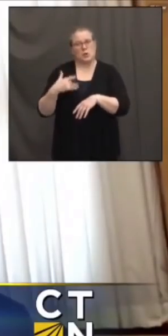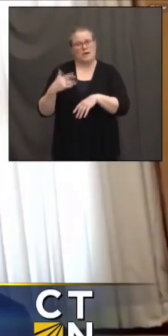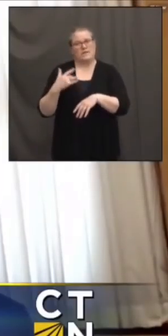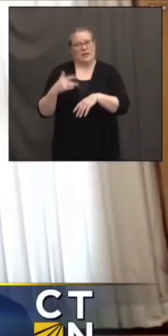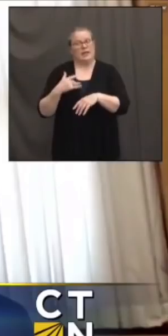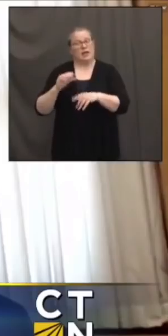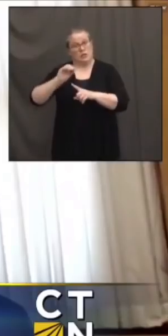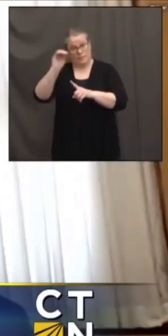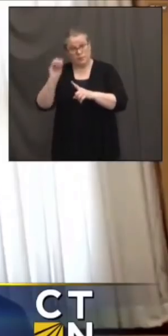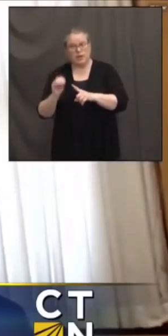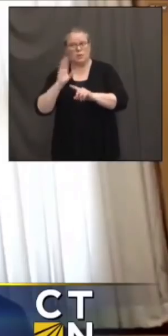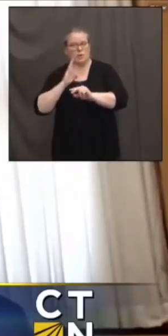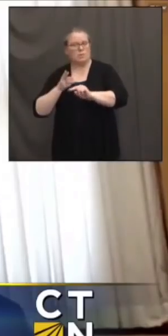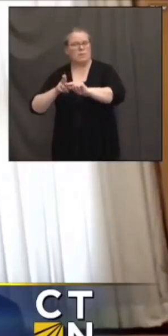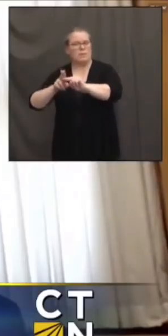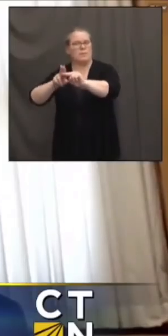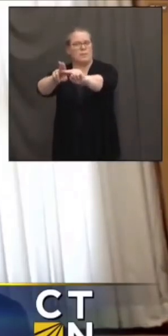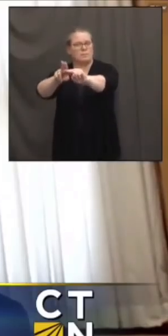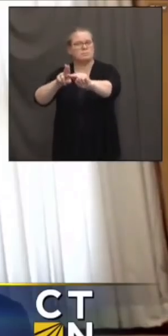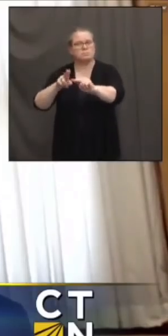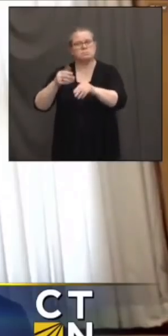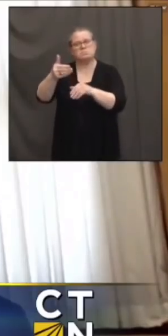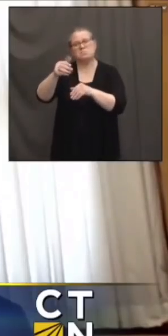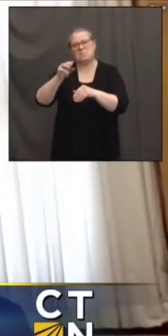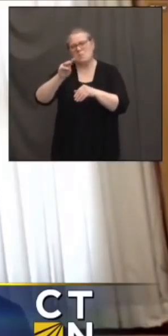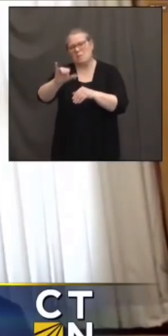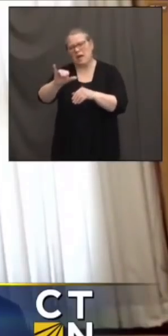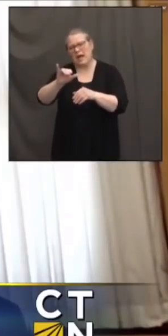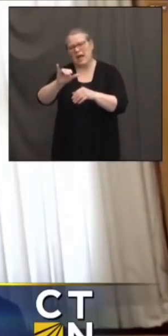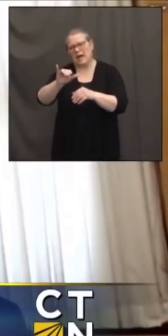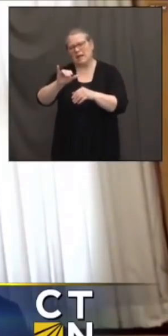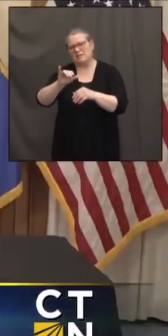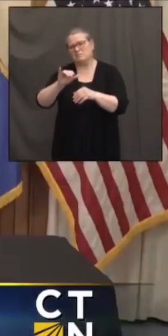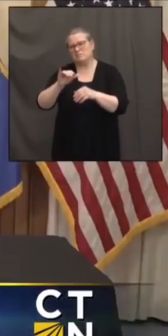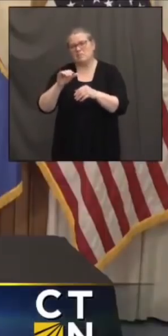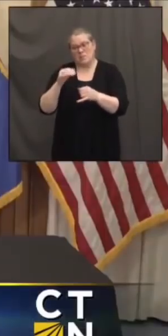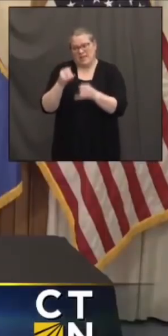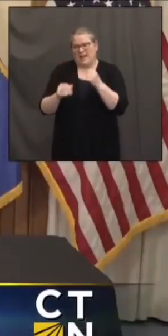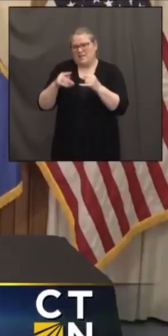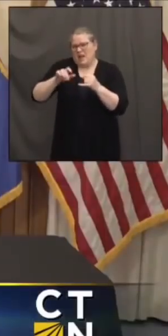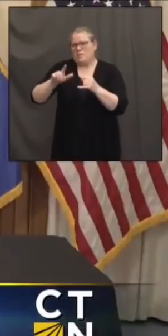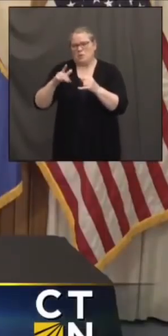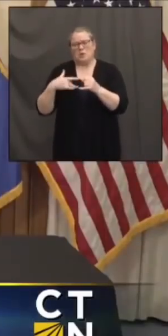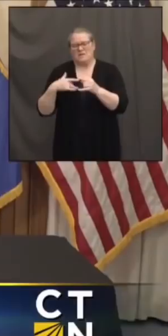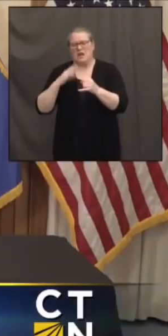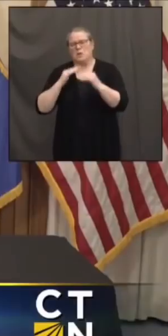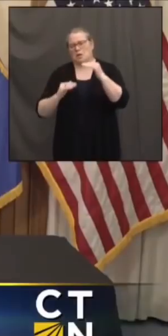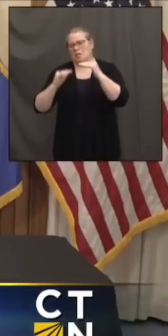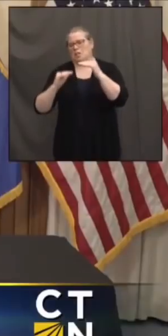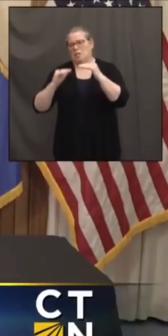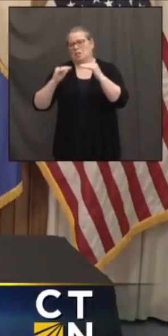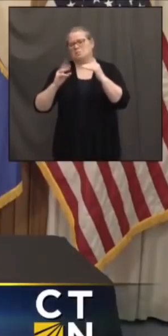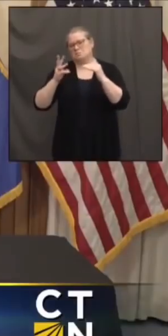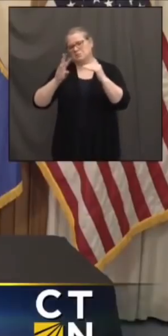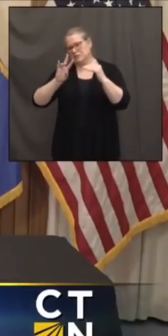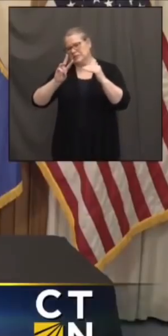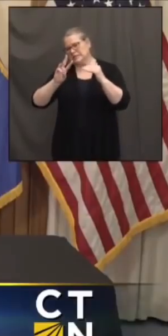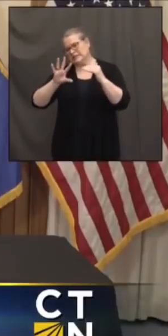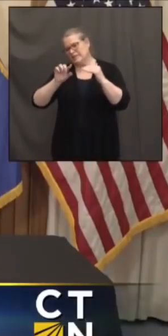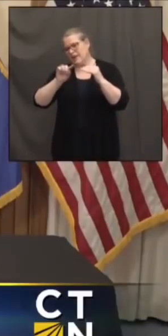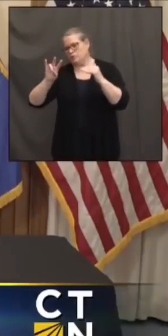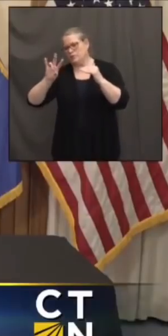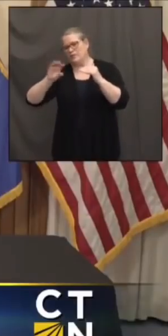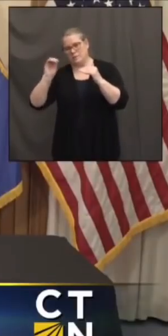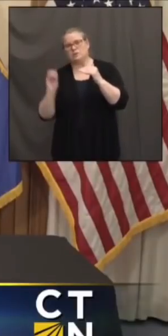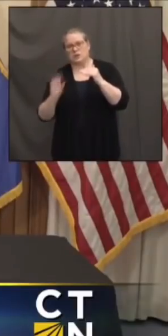numbers of the percentage of the total Connecticut population vaccinated by the end of the month. And could you or the